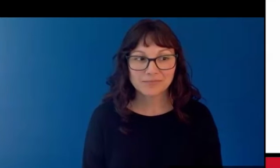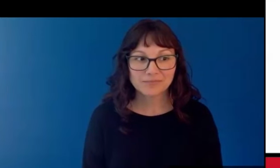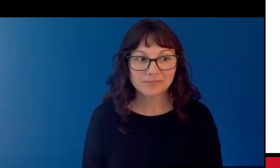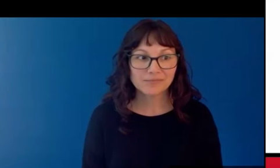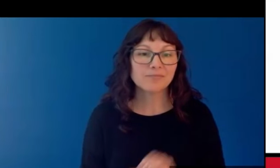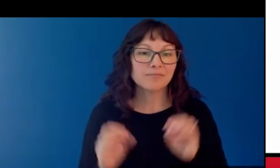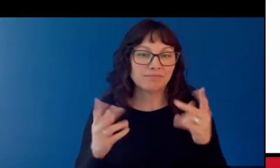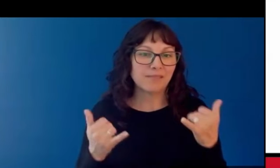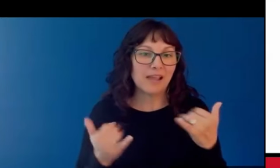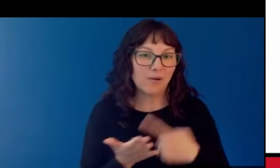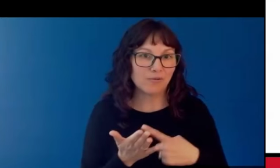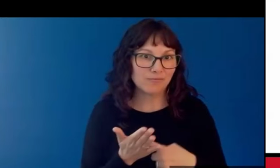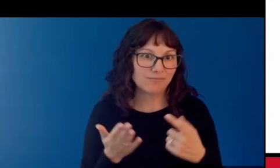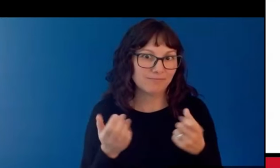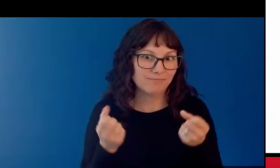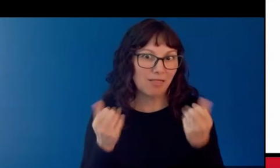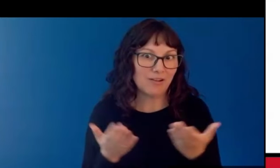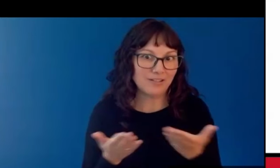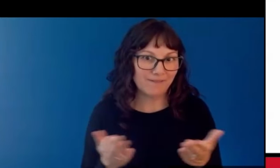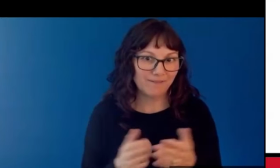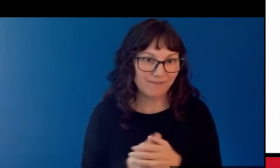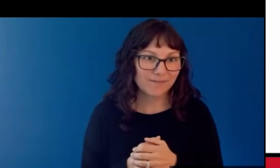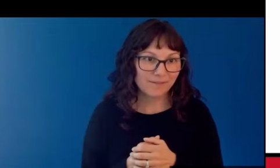Okay, so we're going to talk about a bunch of stuff today.